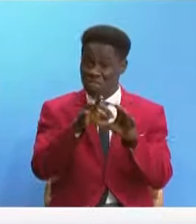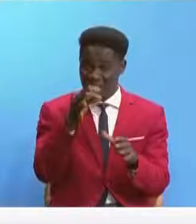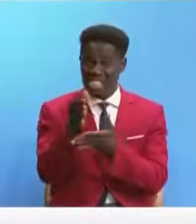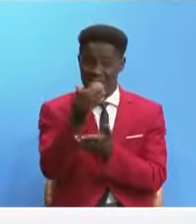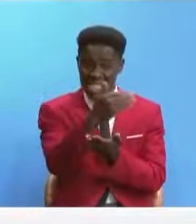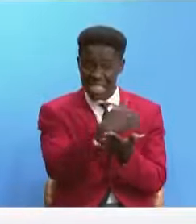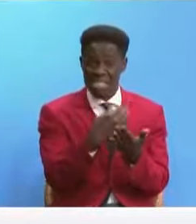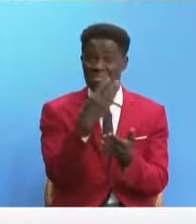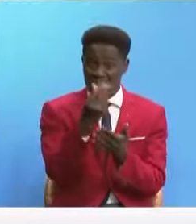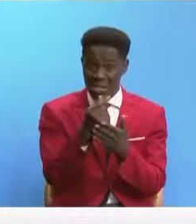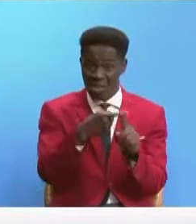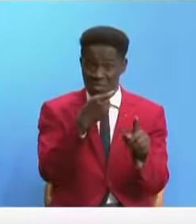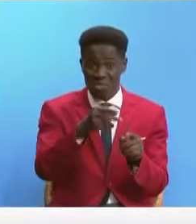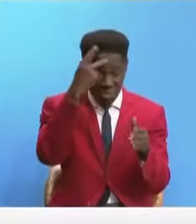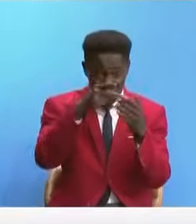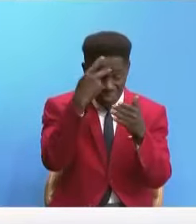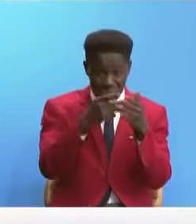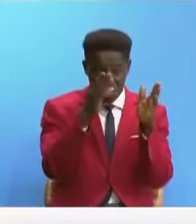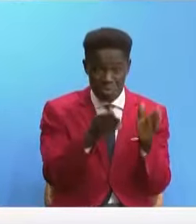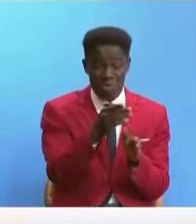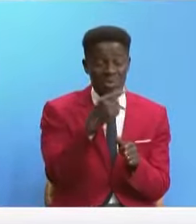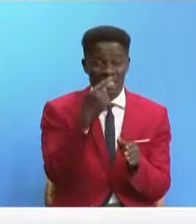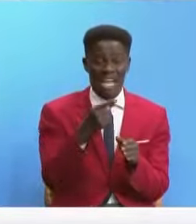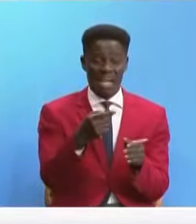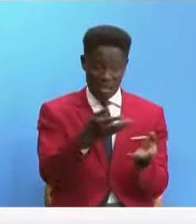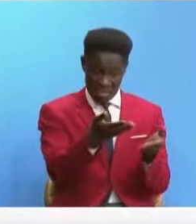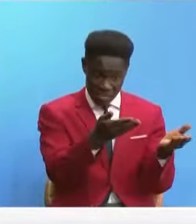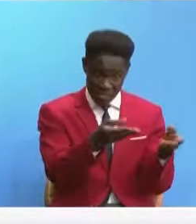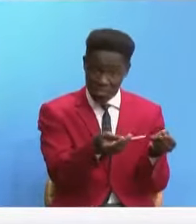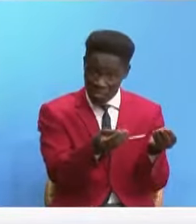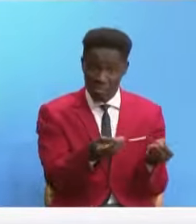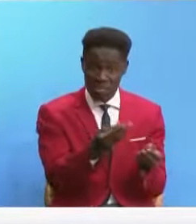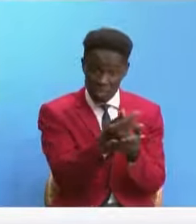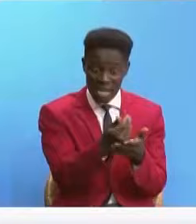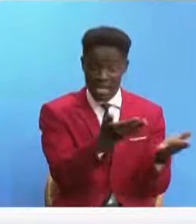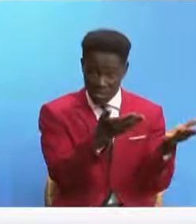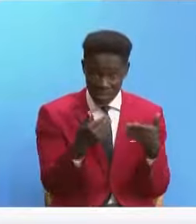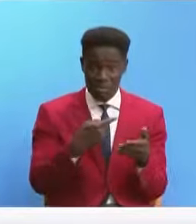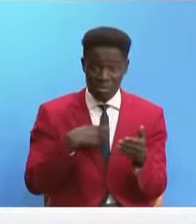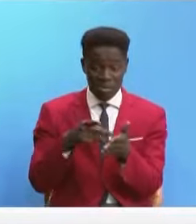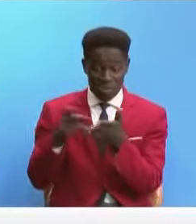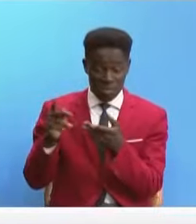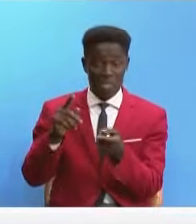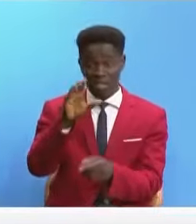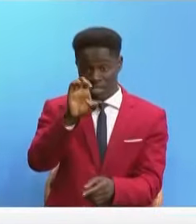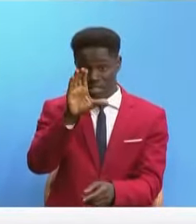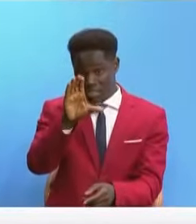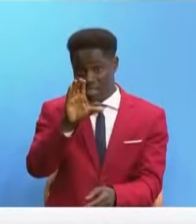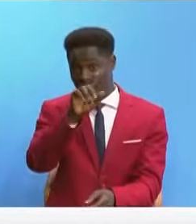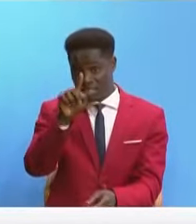This notice is a sign that someone is securing his or her future by upgrading their levels of education for a better